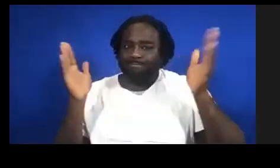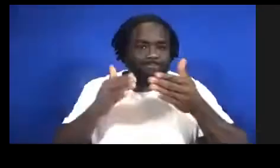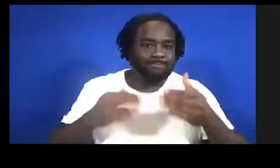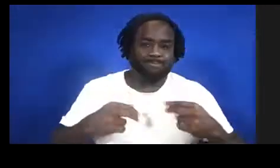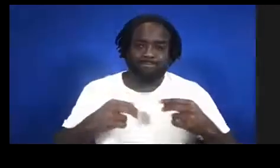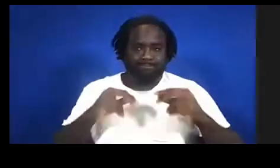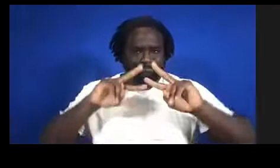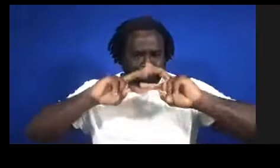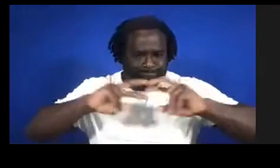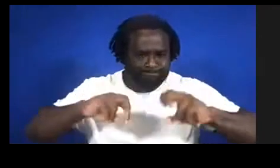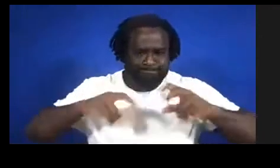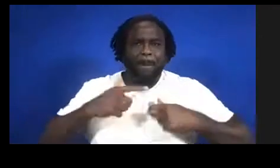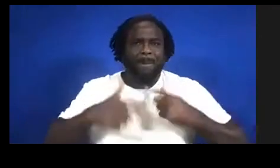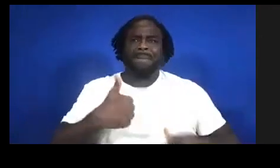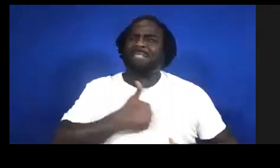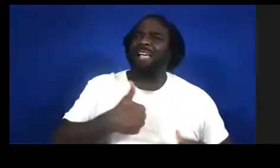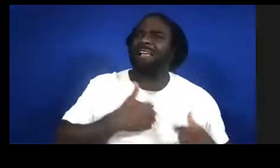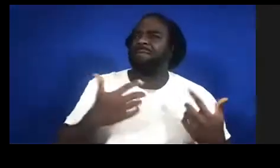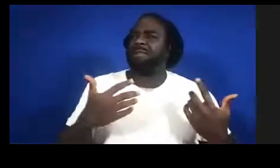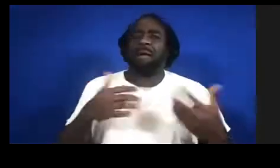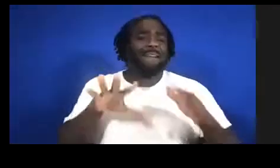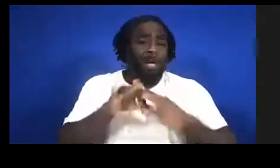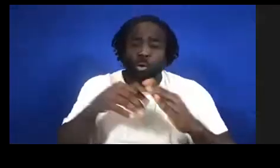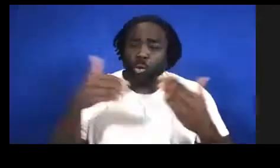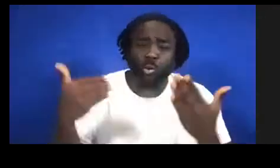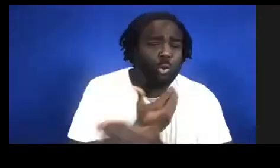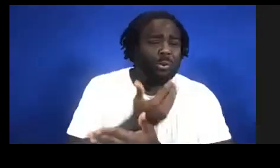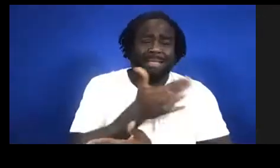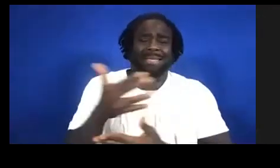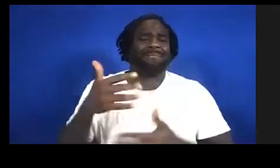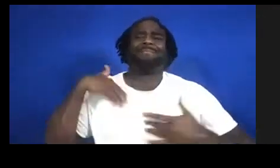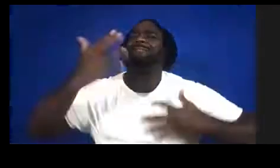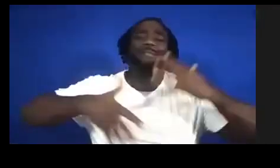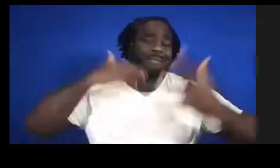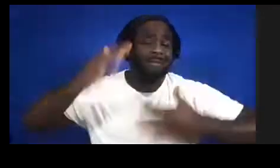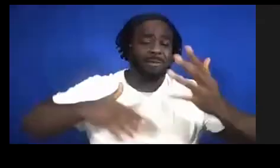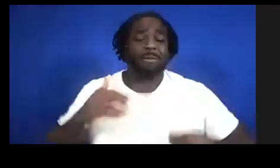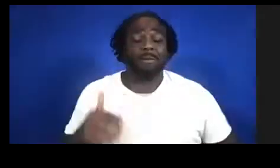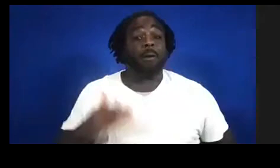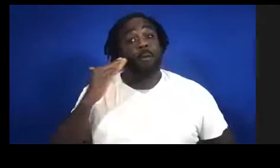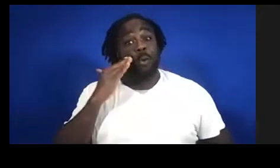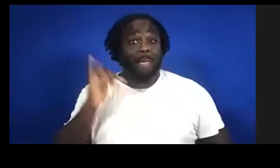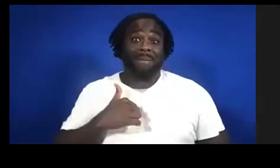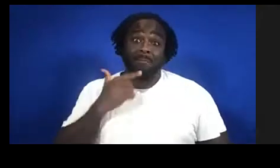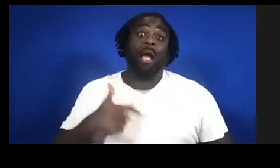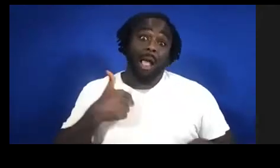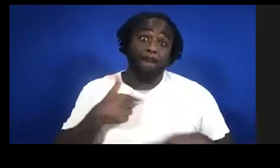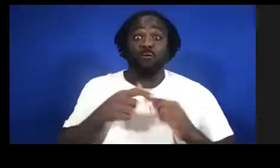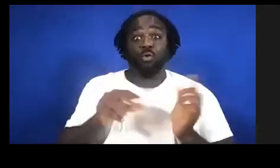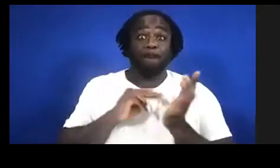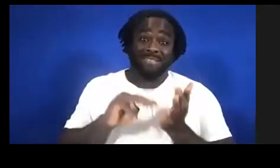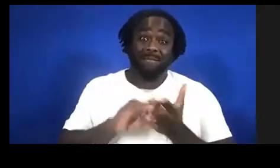With this pandemic stuff, you know, I've had the opportunity to look at myself. Been trying to get into some